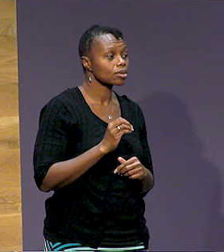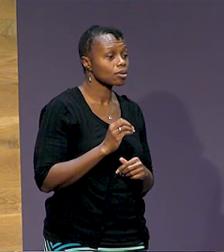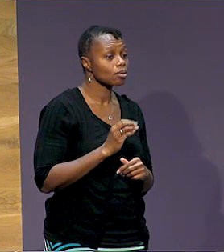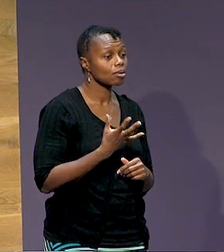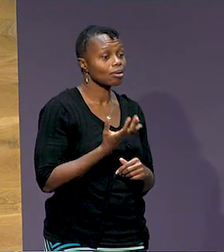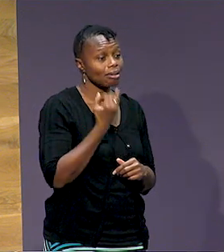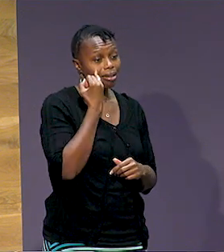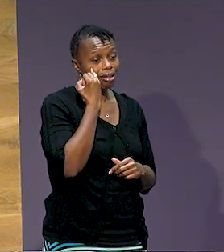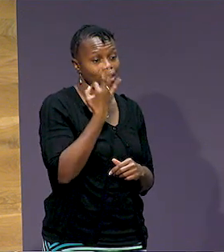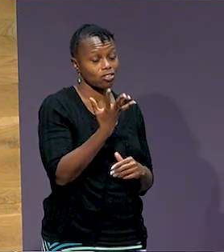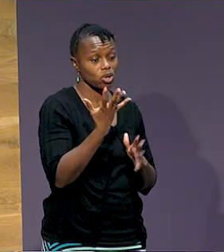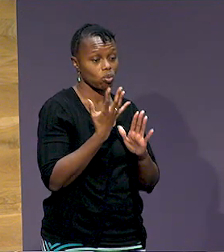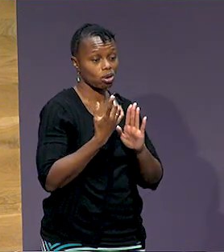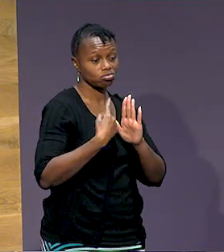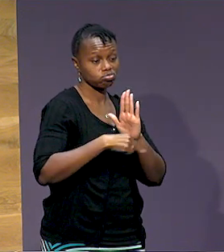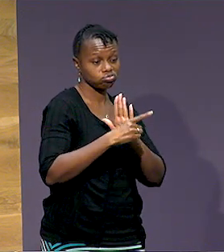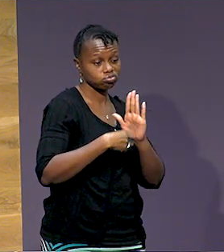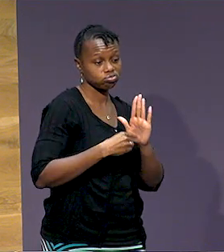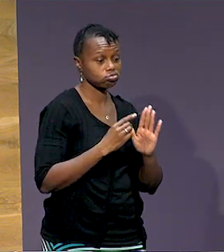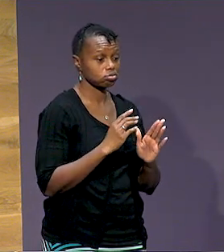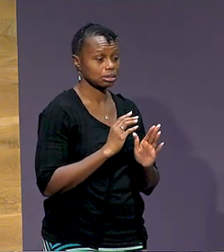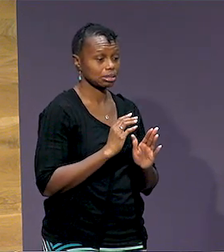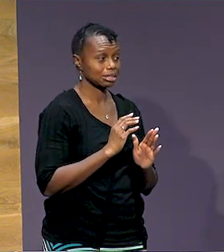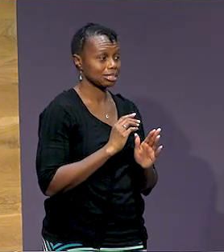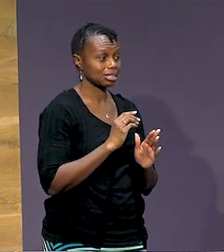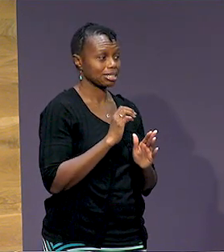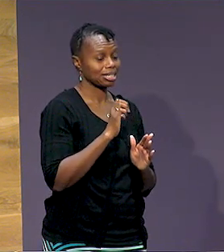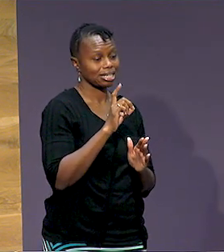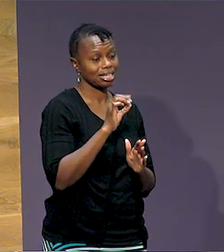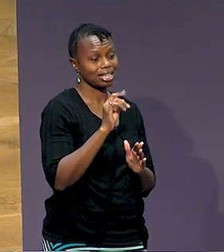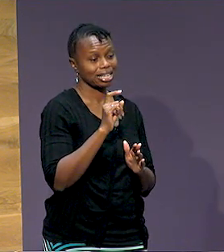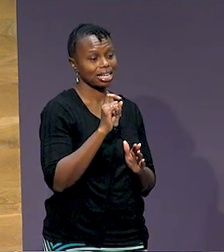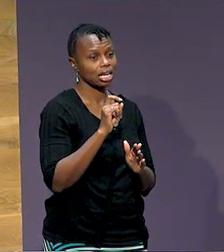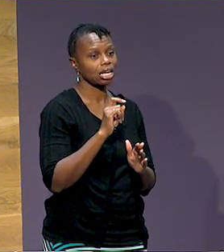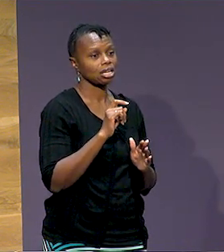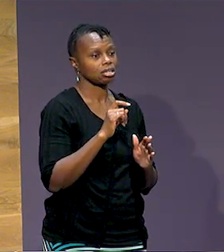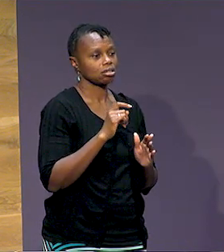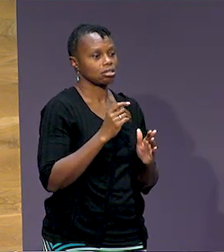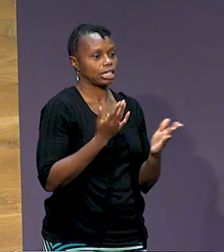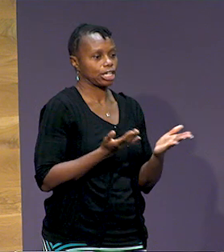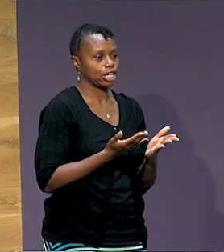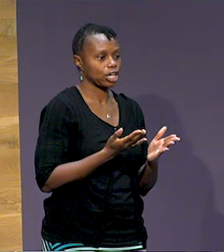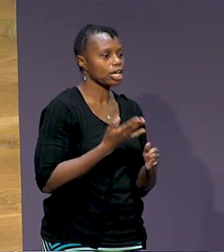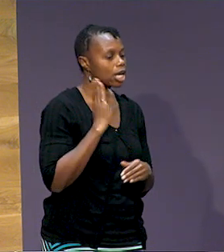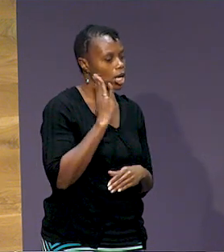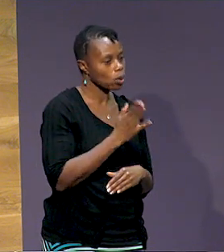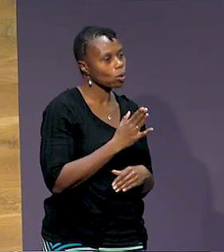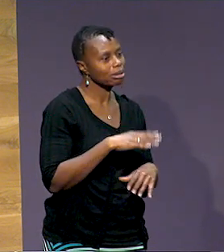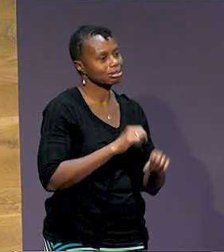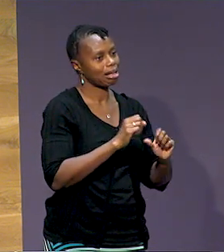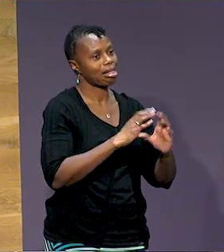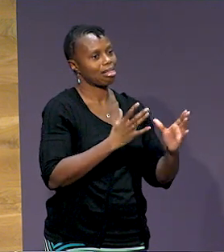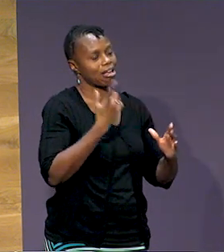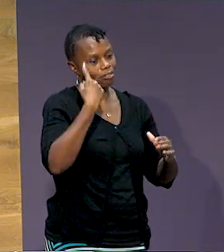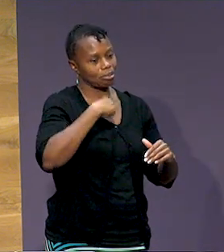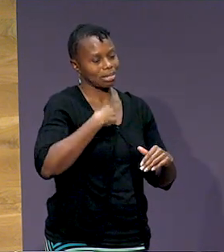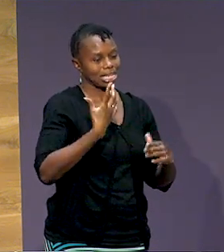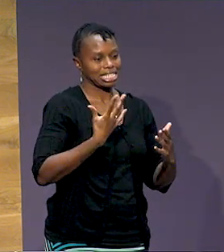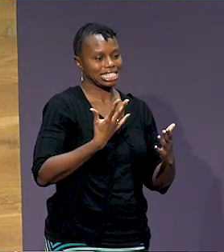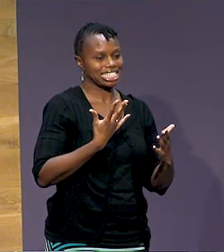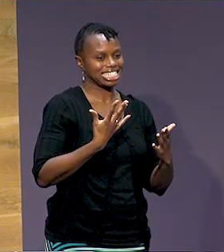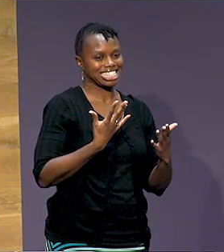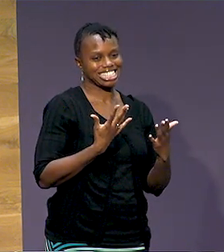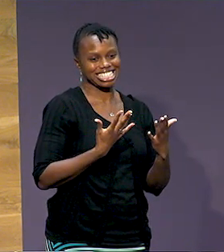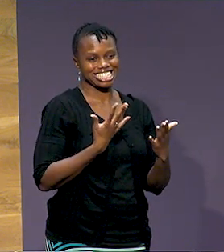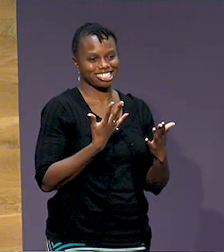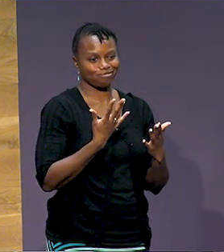at Fathom as editorially, like, it's going to take a whole lot for me to bend to your demands. If you come sarcastically, or if